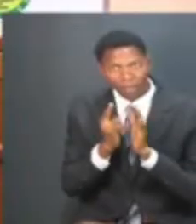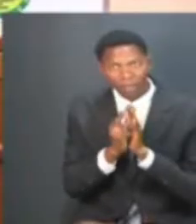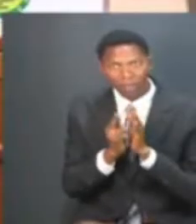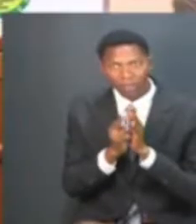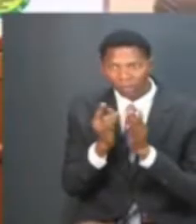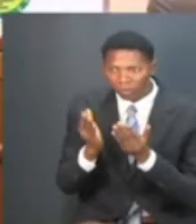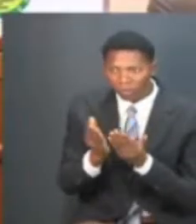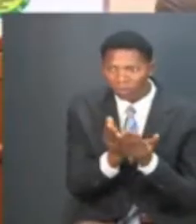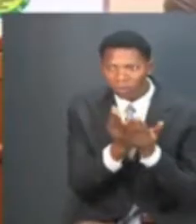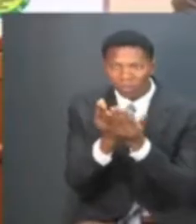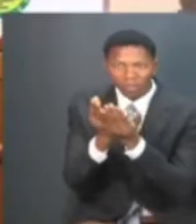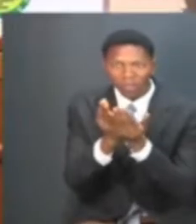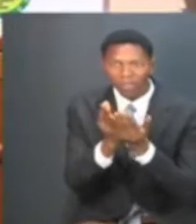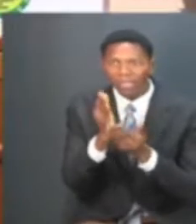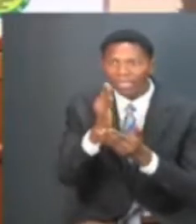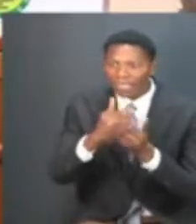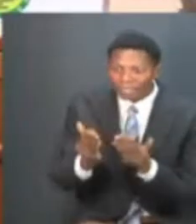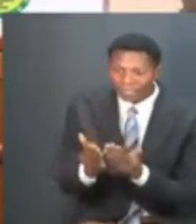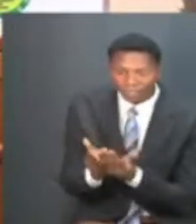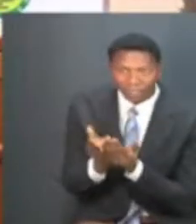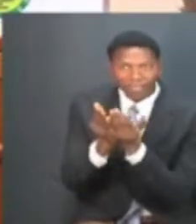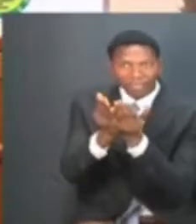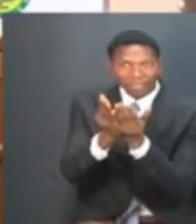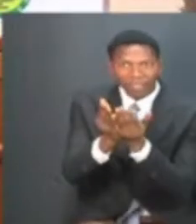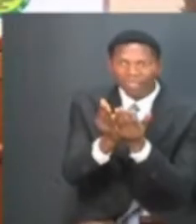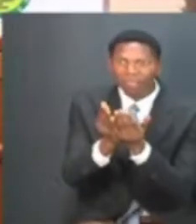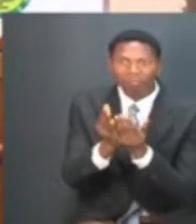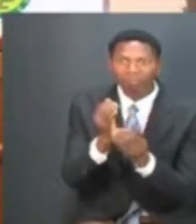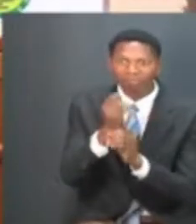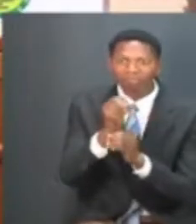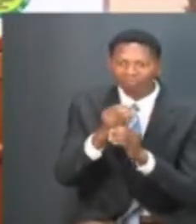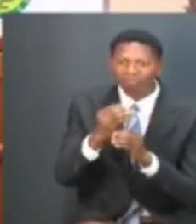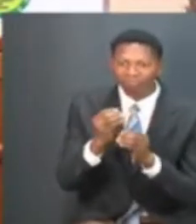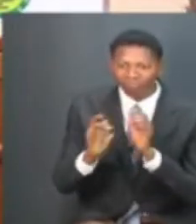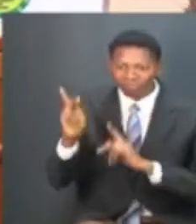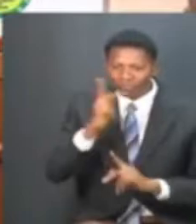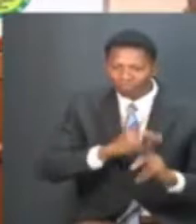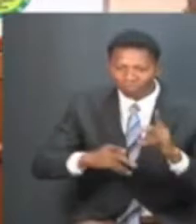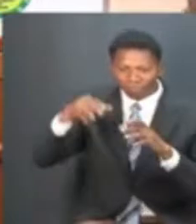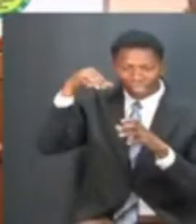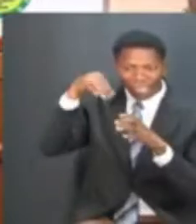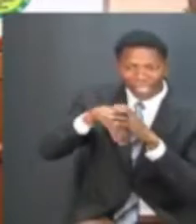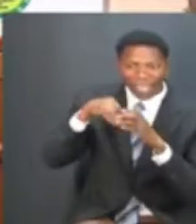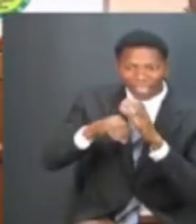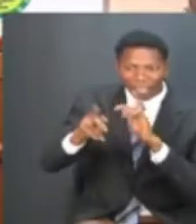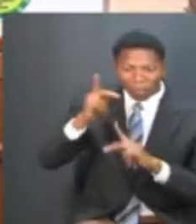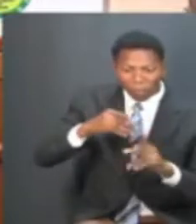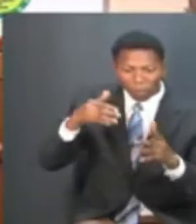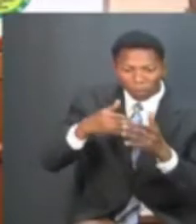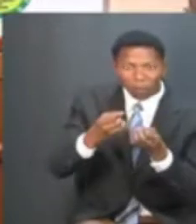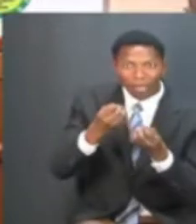Some of the boats are such that they can carry over 50, 100 people.